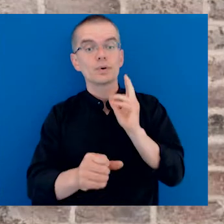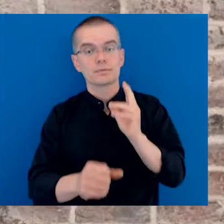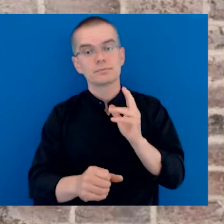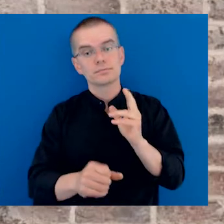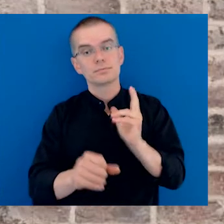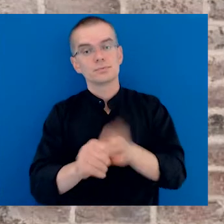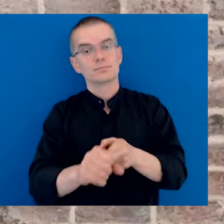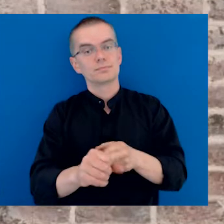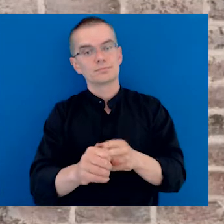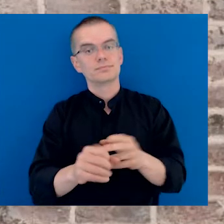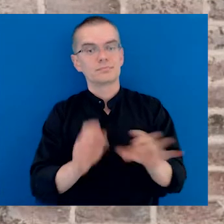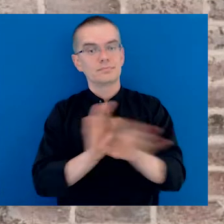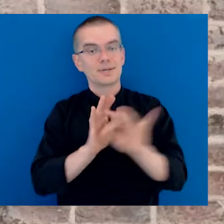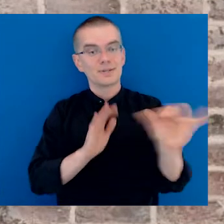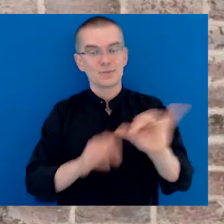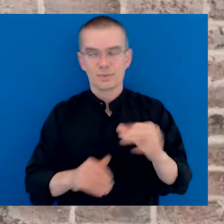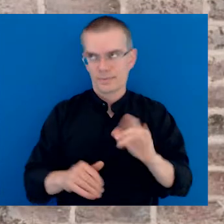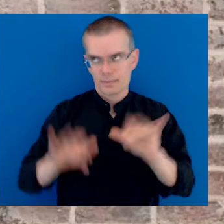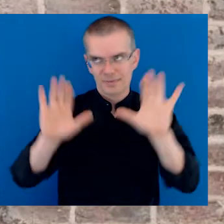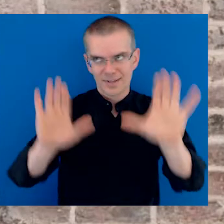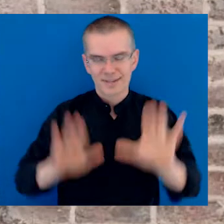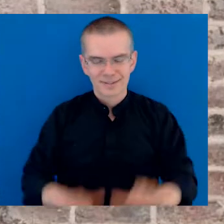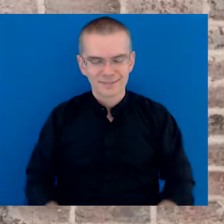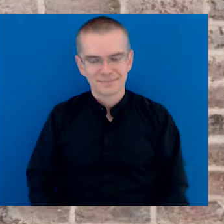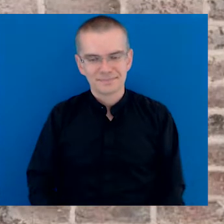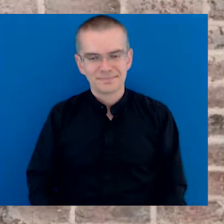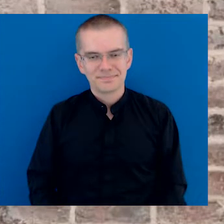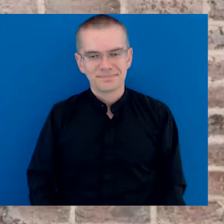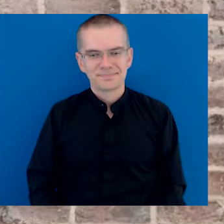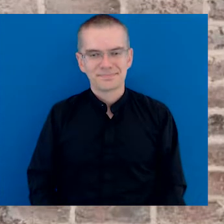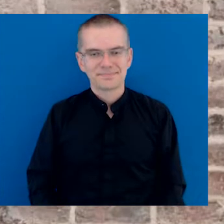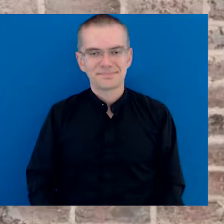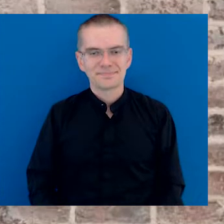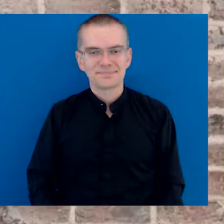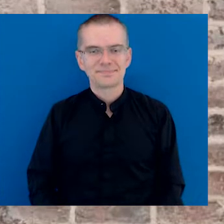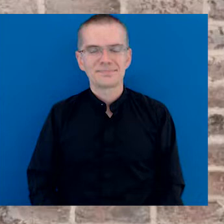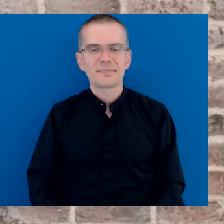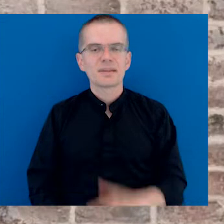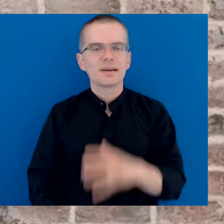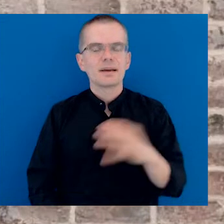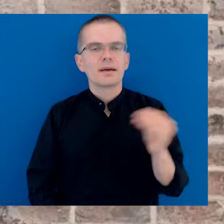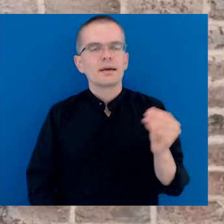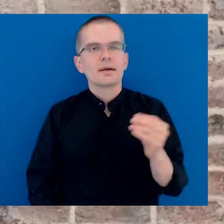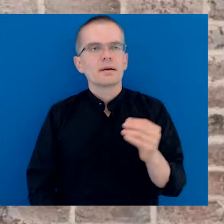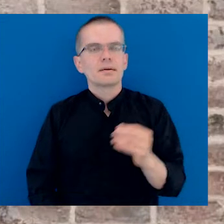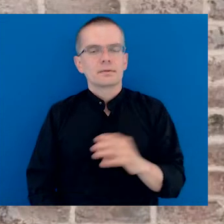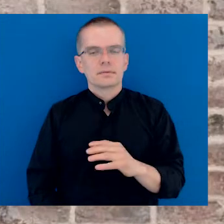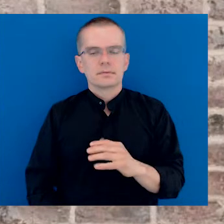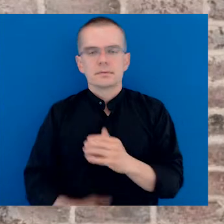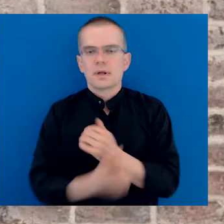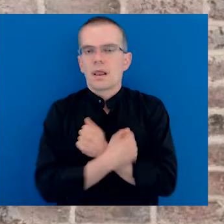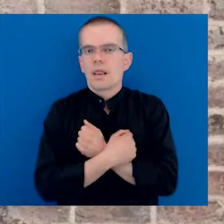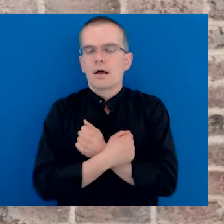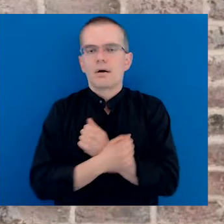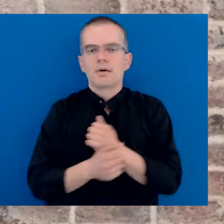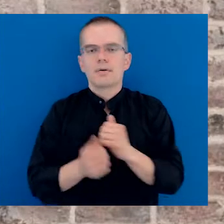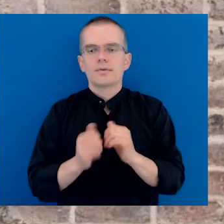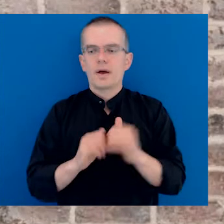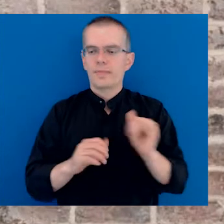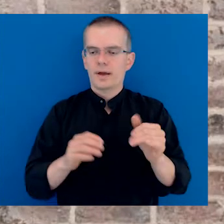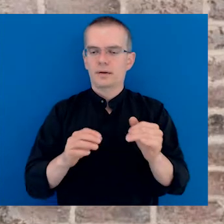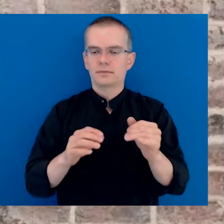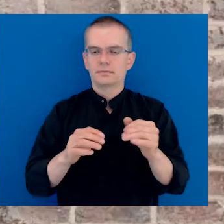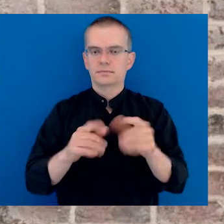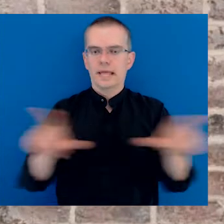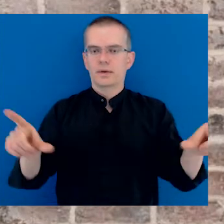That would be fantastic. Yeah, that would be great. And I love how the language became a